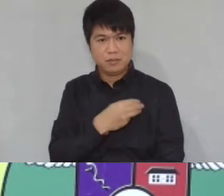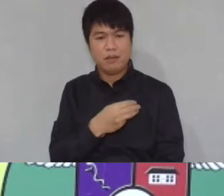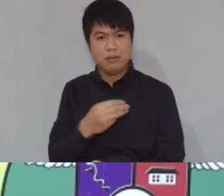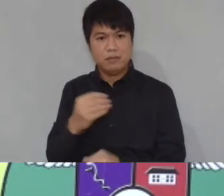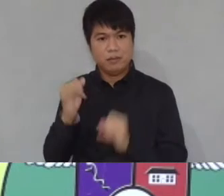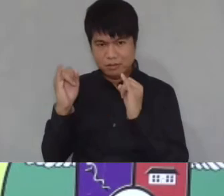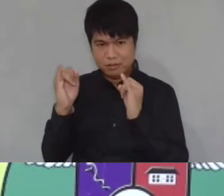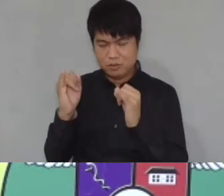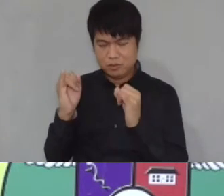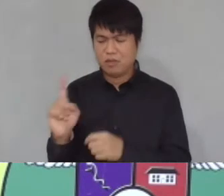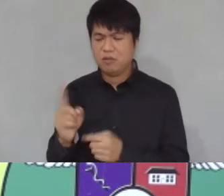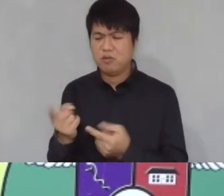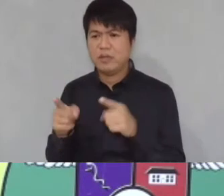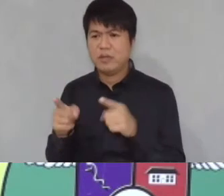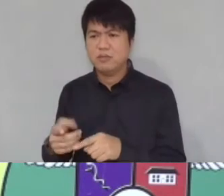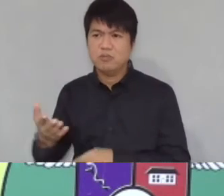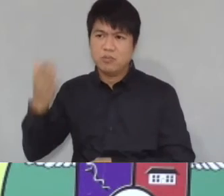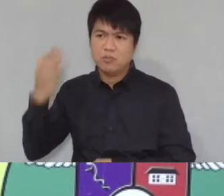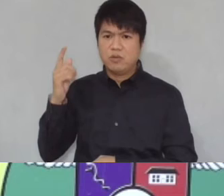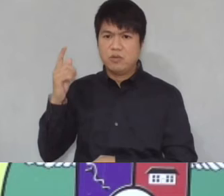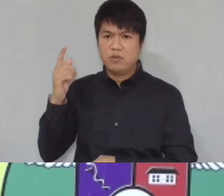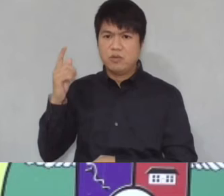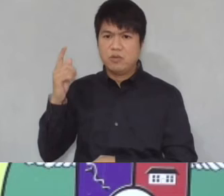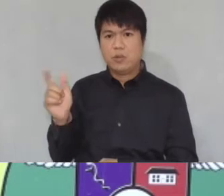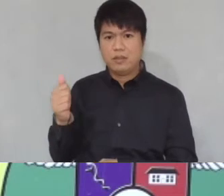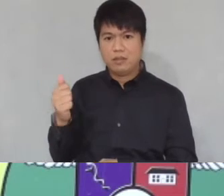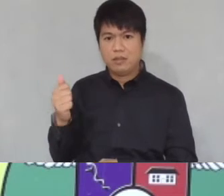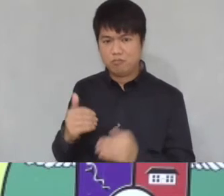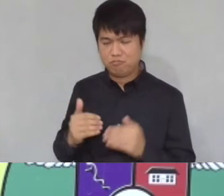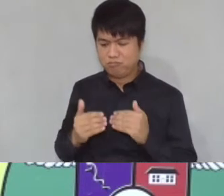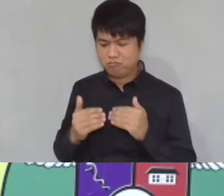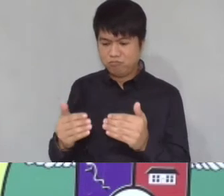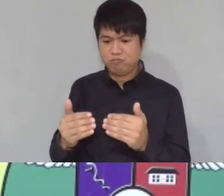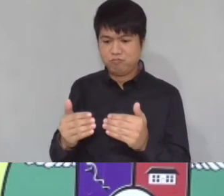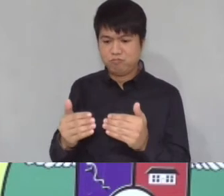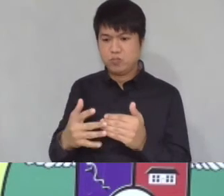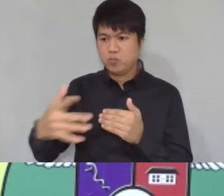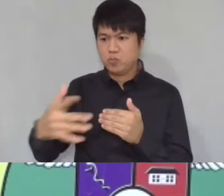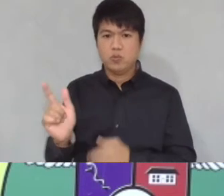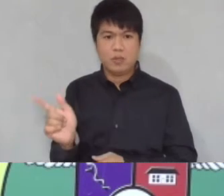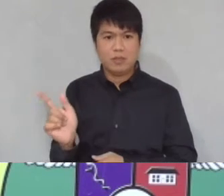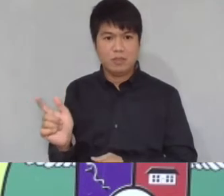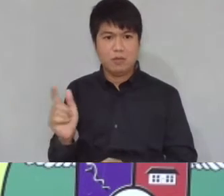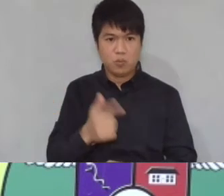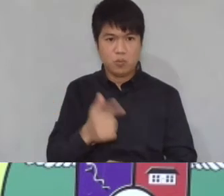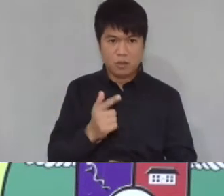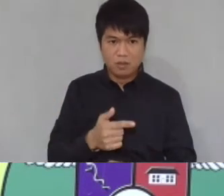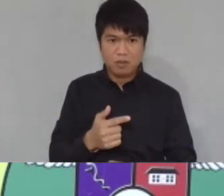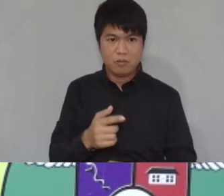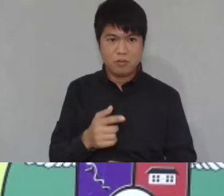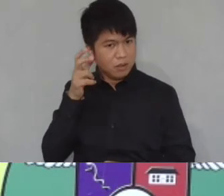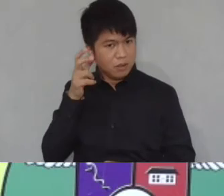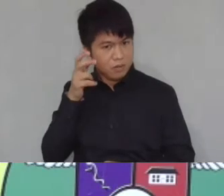nangyayari dito? This is way back 2010. So, fast forward 2020, we will be hearing